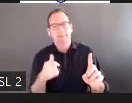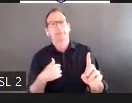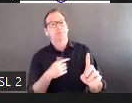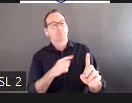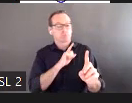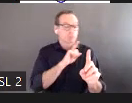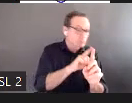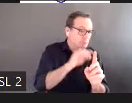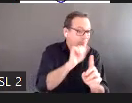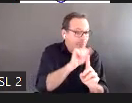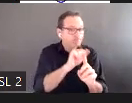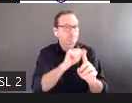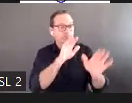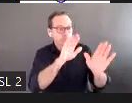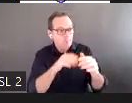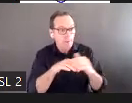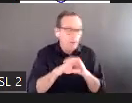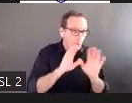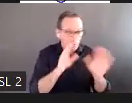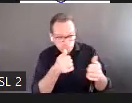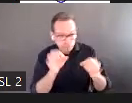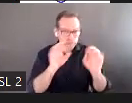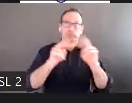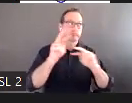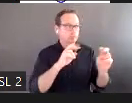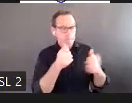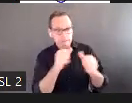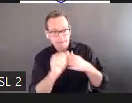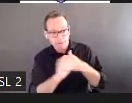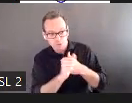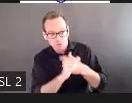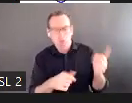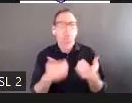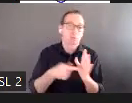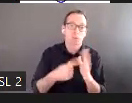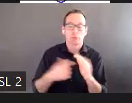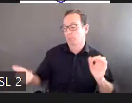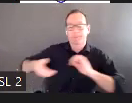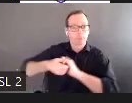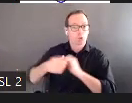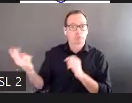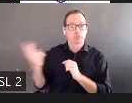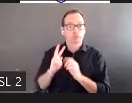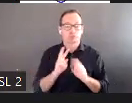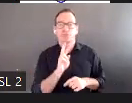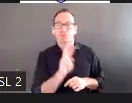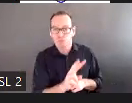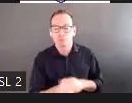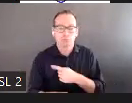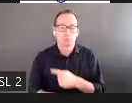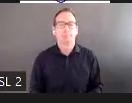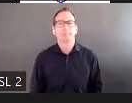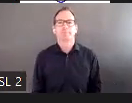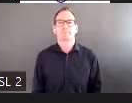as partners with home care to intervene in the risk identified. Education and training is something that we've always been doing. We need